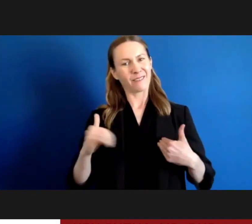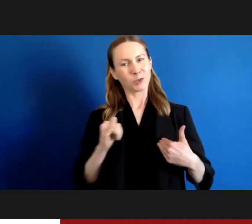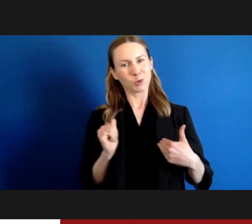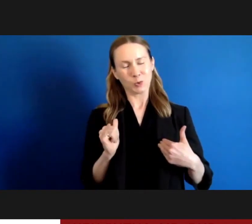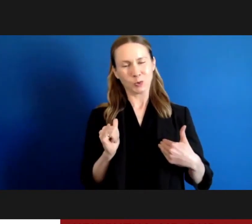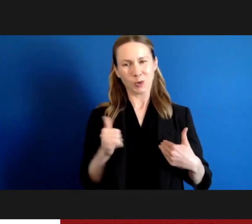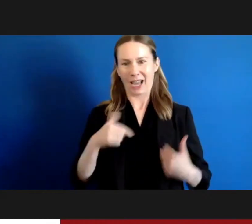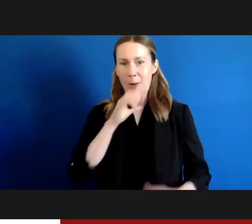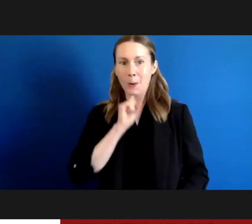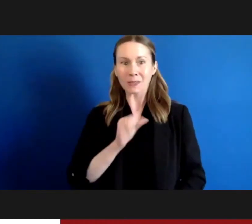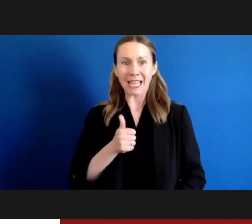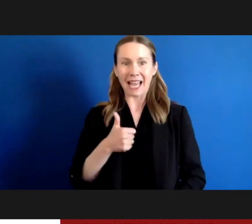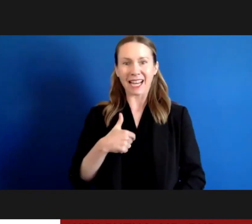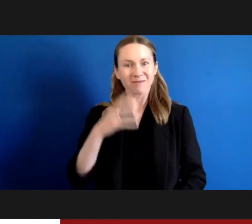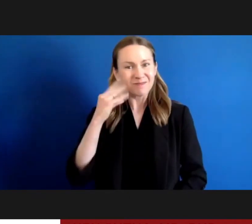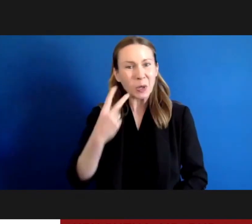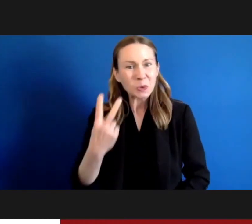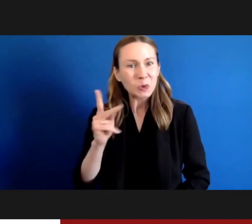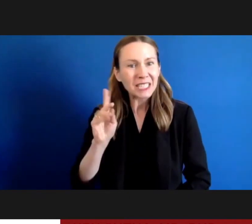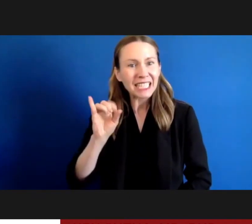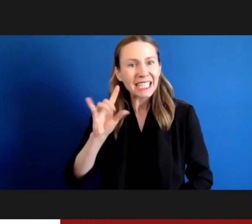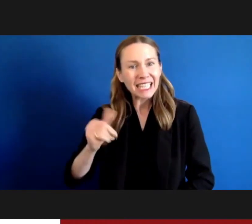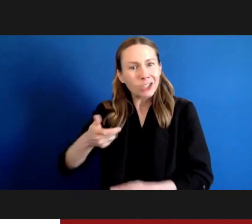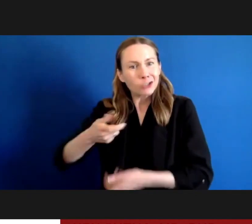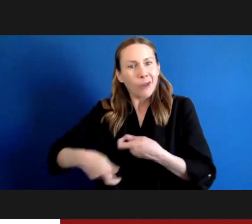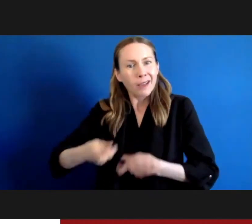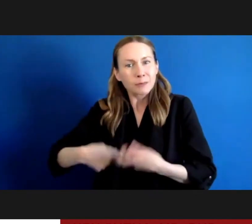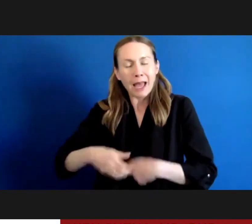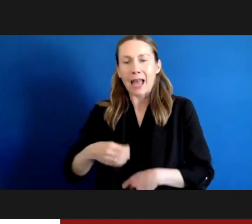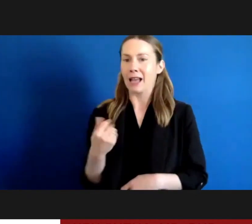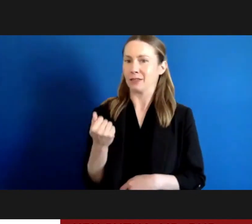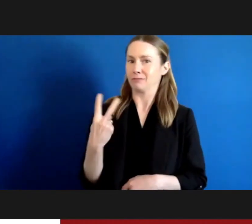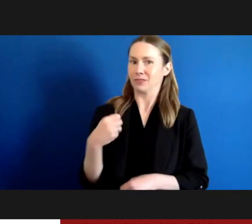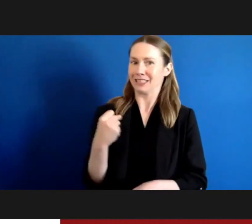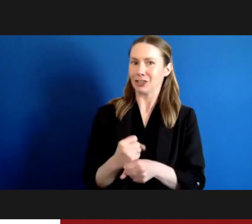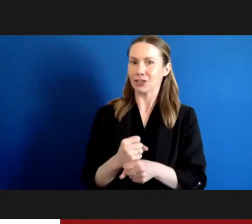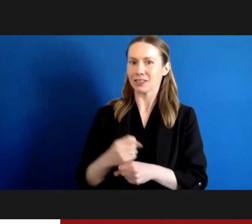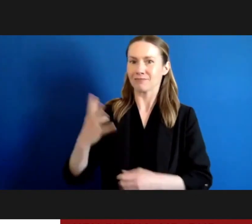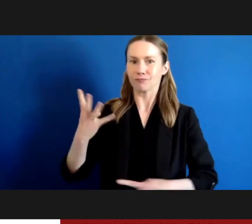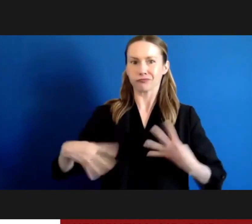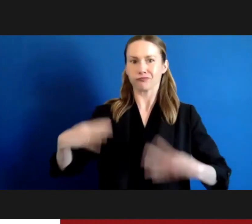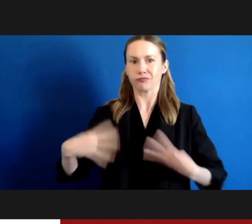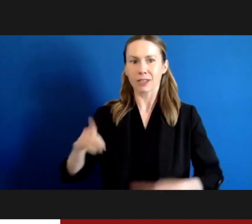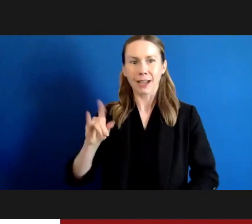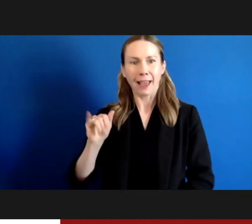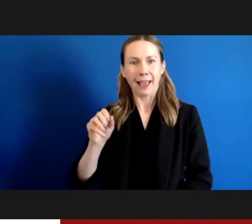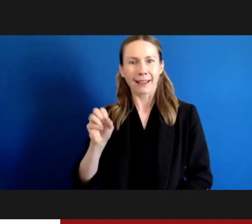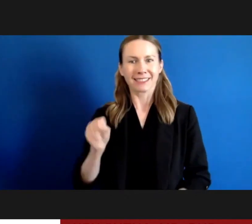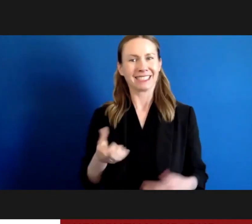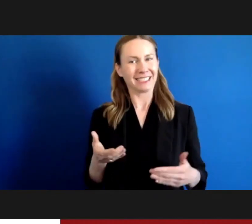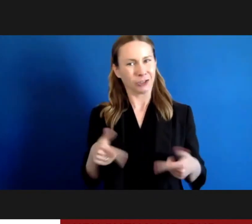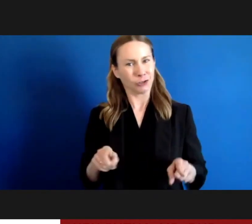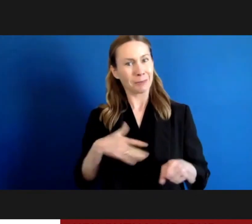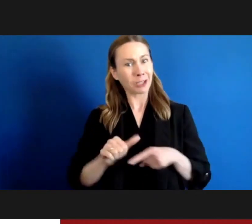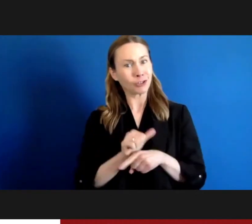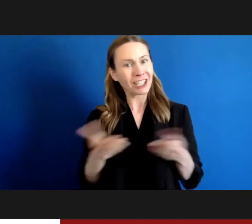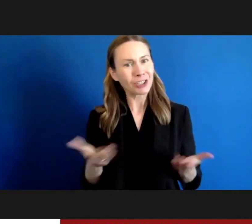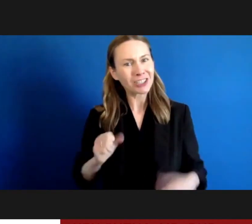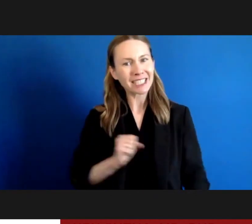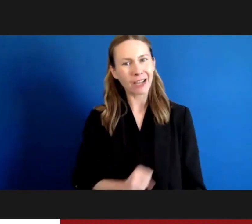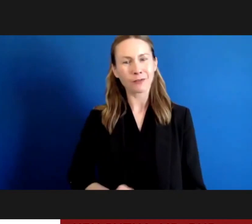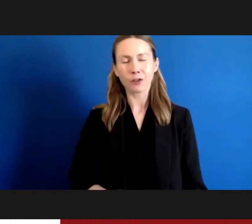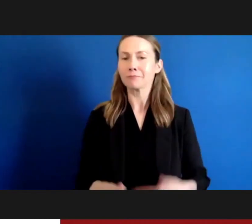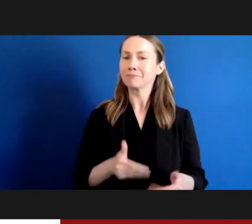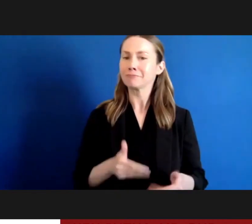kidney transplants and spending 2 years on dialysis during my fellowship training here at Stanford. Even though right now the impact of my